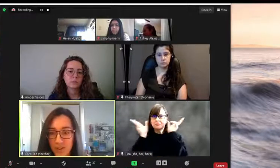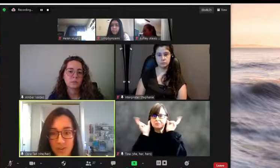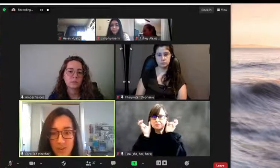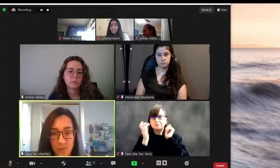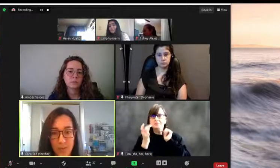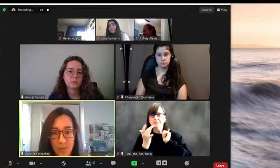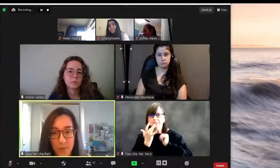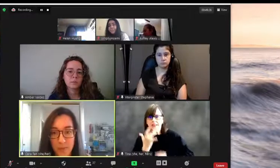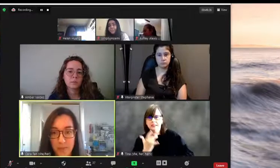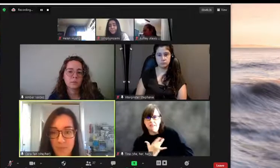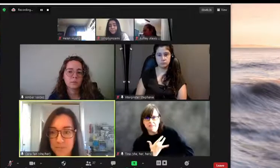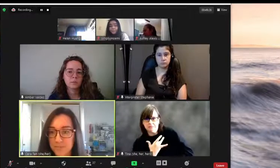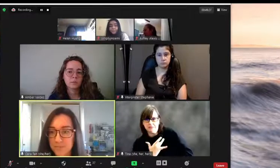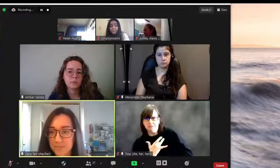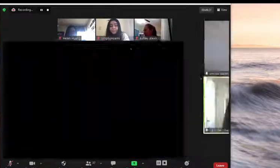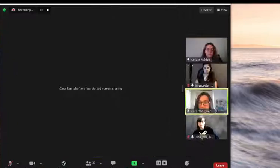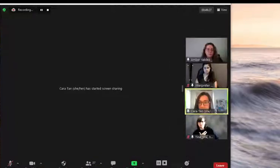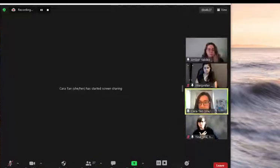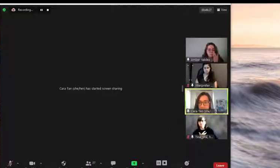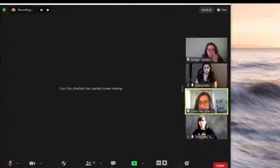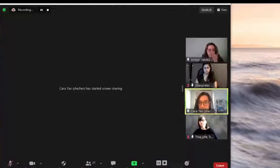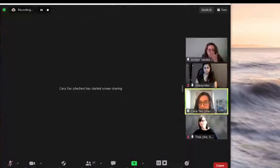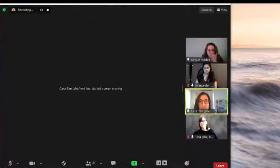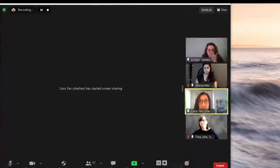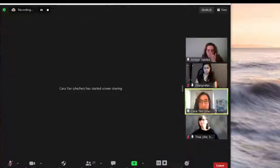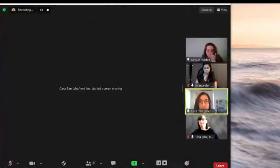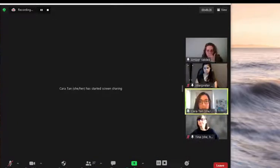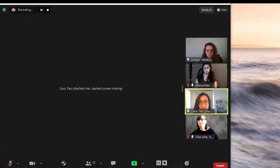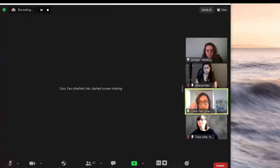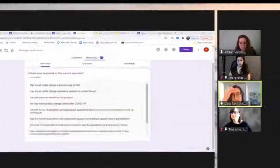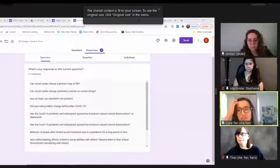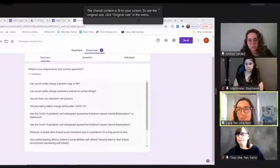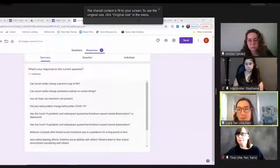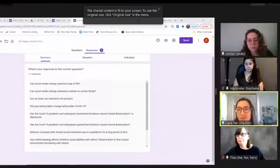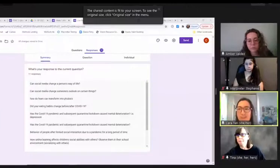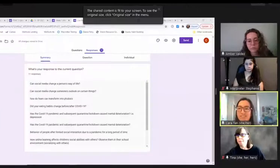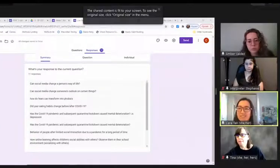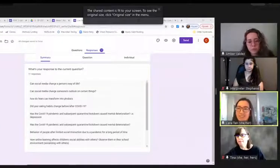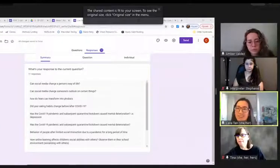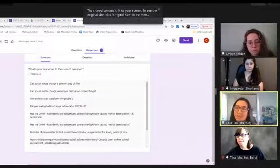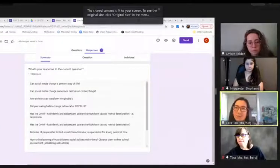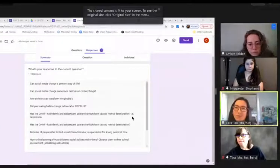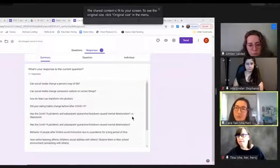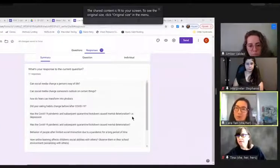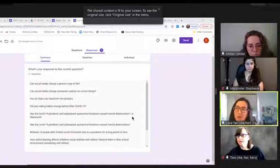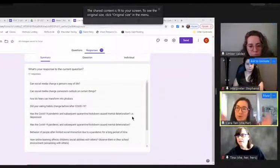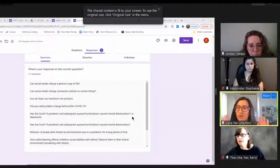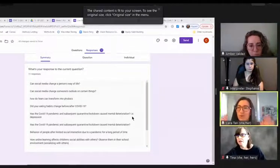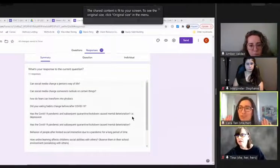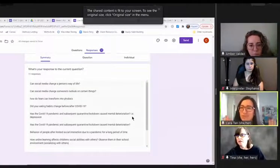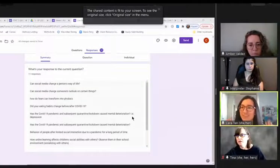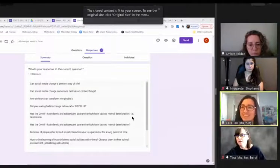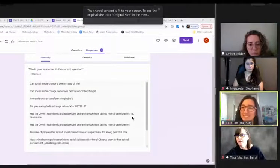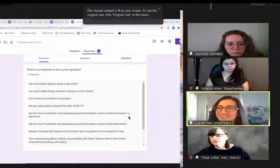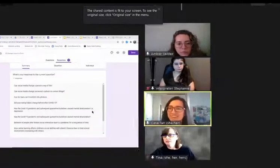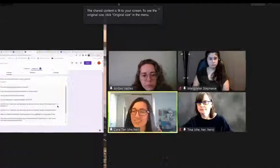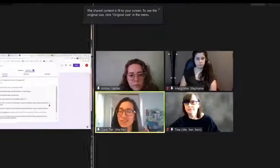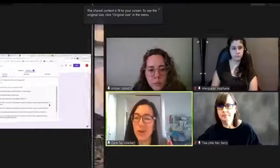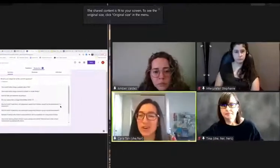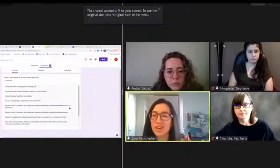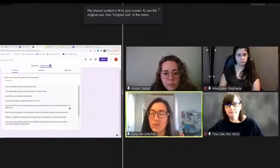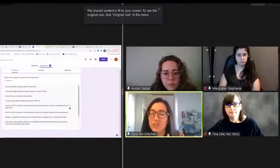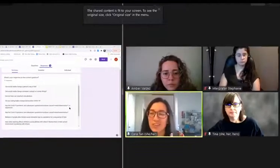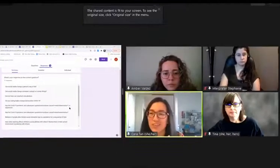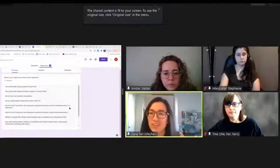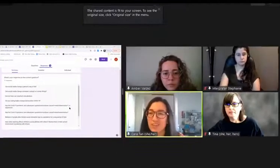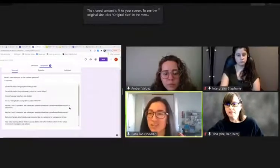at the questions we've come up with. And they're anonymous. We don't know who said what, right? So I want